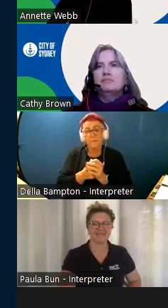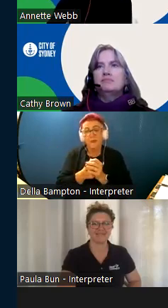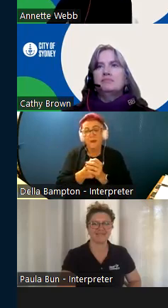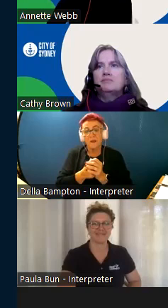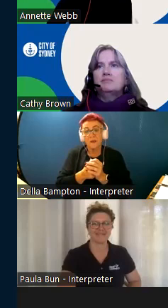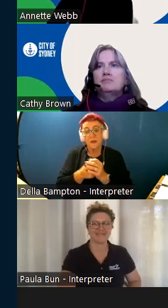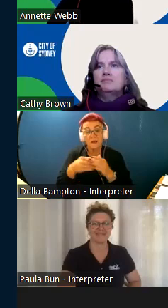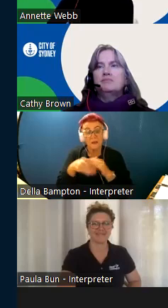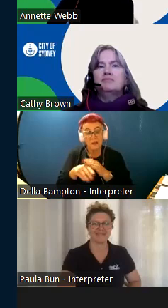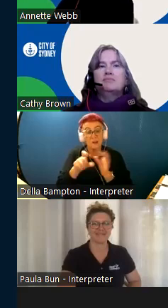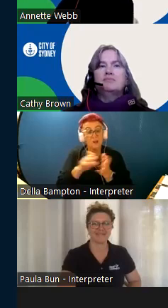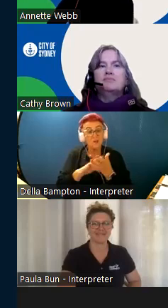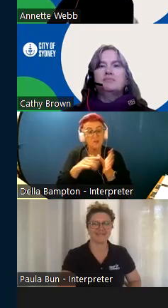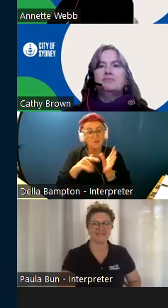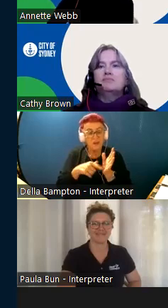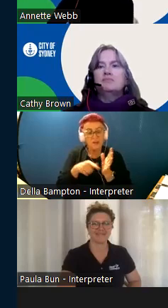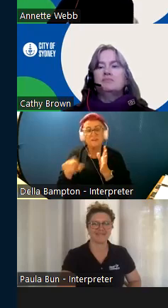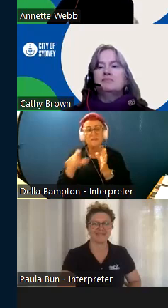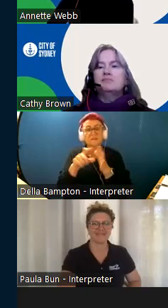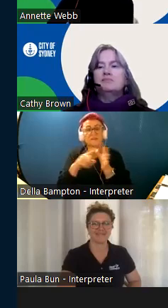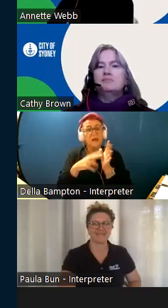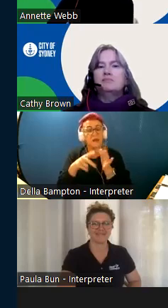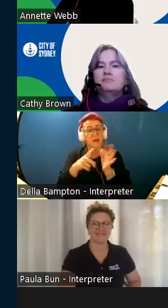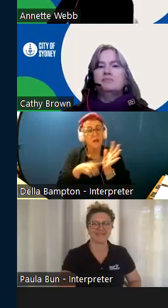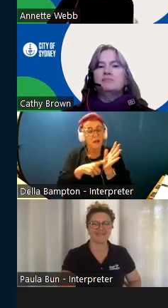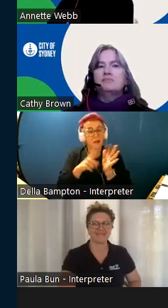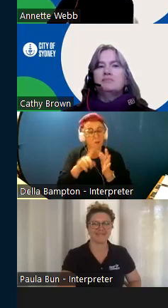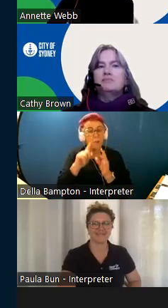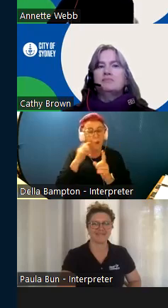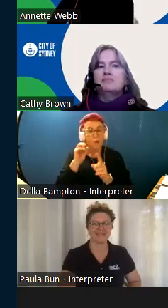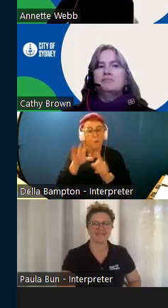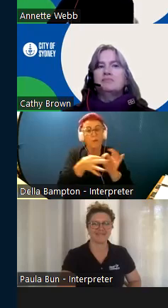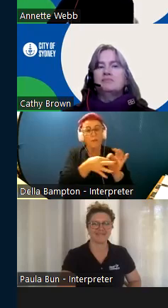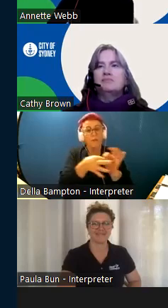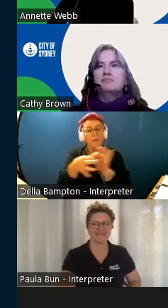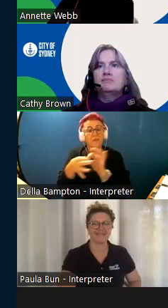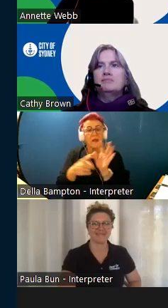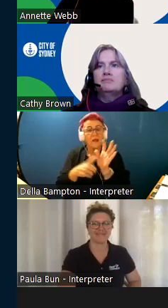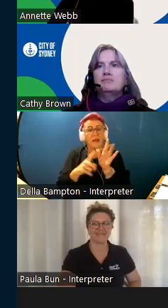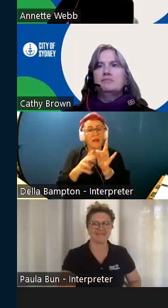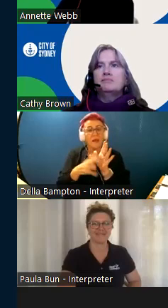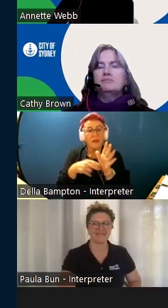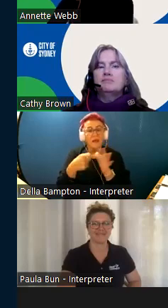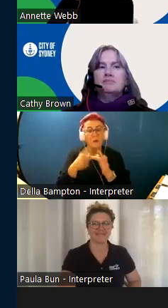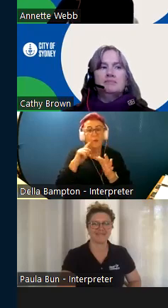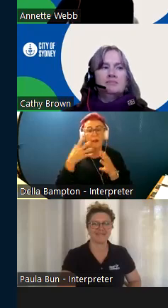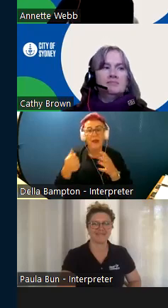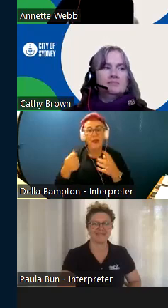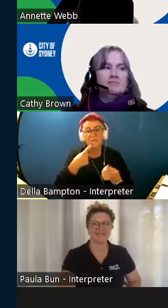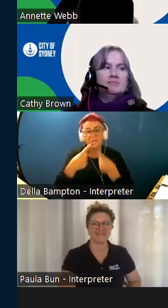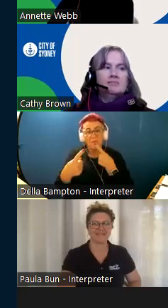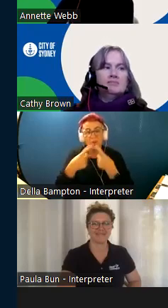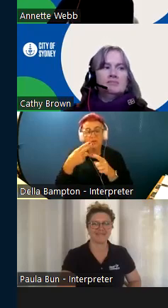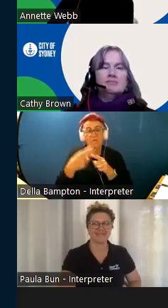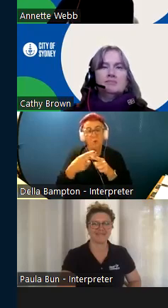In the chat. Yeah, so Danielle is going to put the link, which will have information about all the current